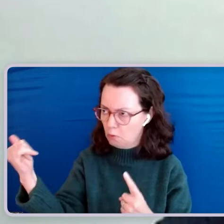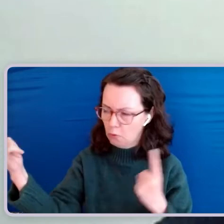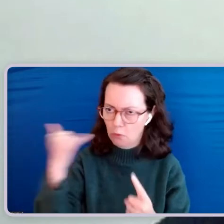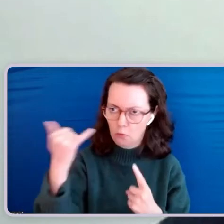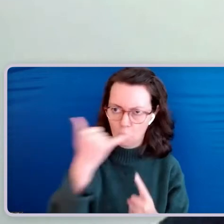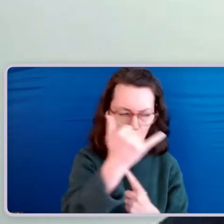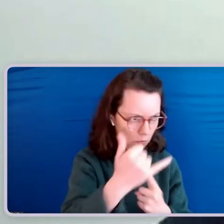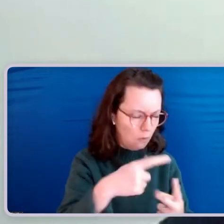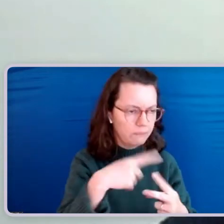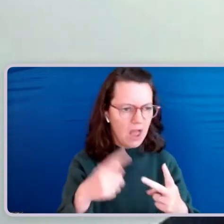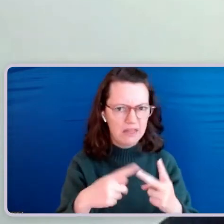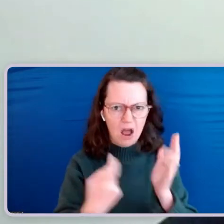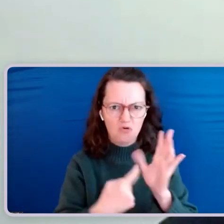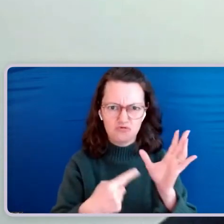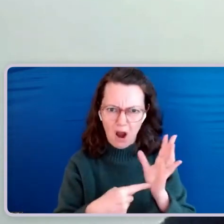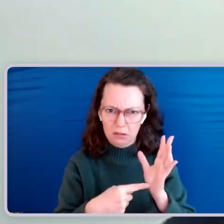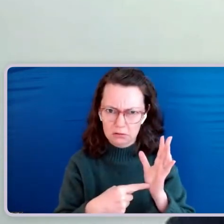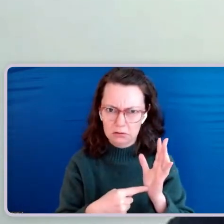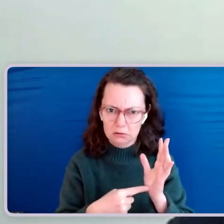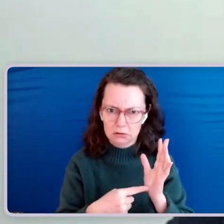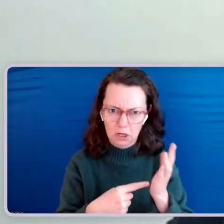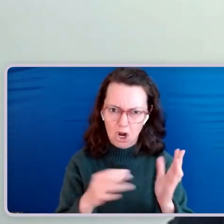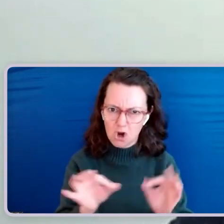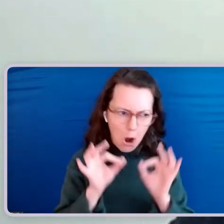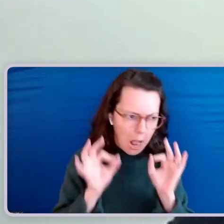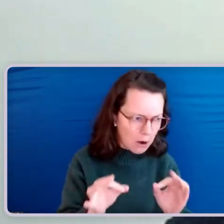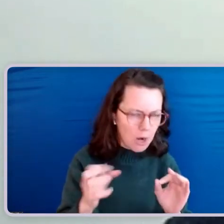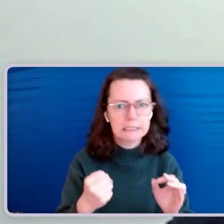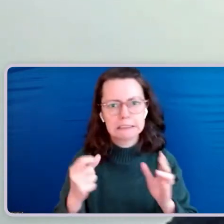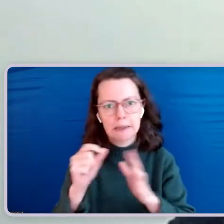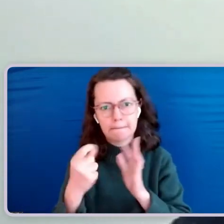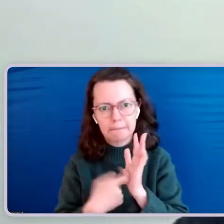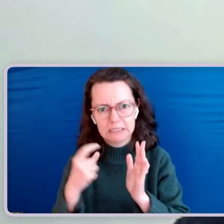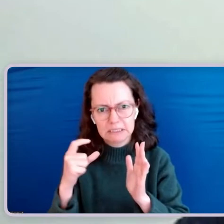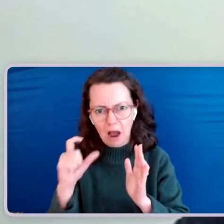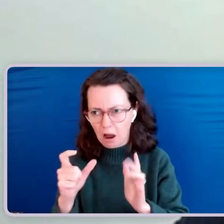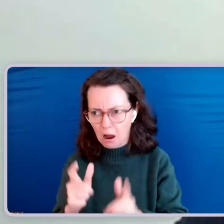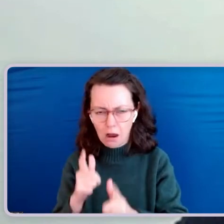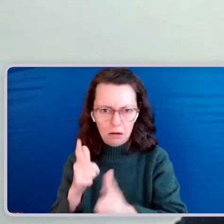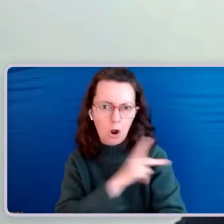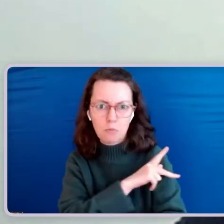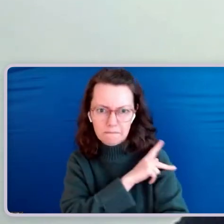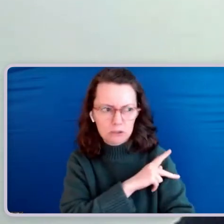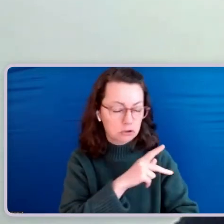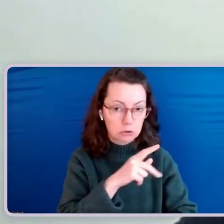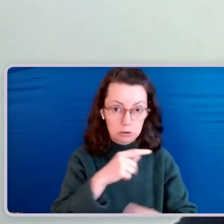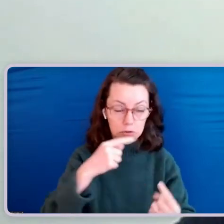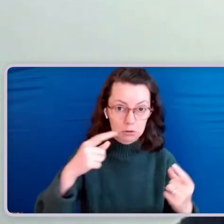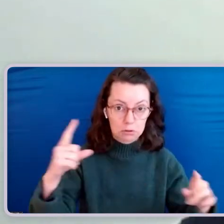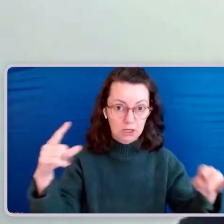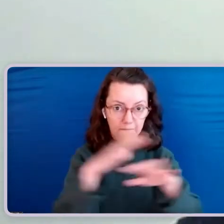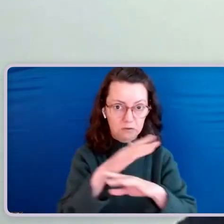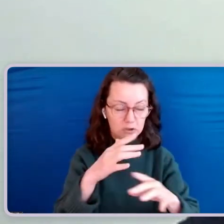weren't necessarily accurate, you had to get a PCR test. They don't explain these things like